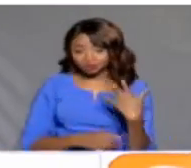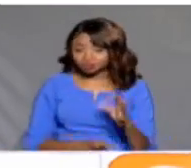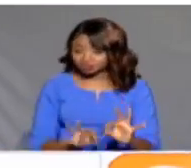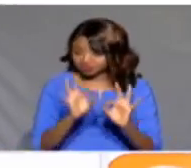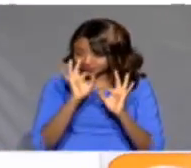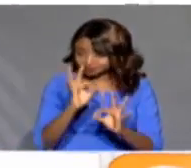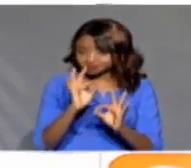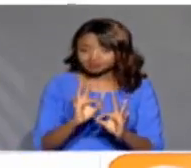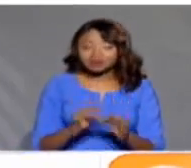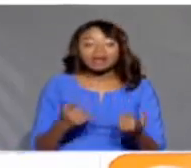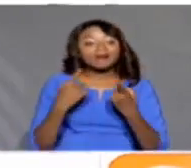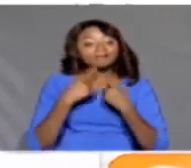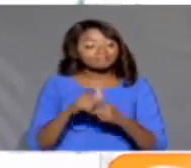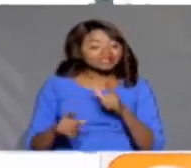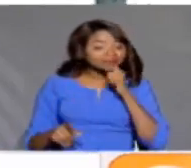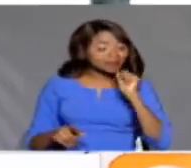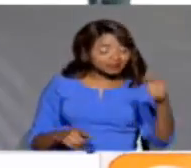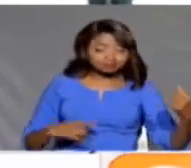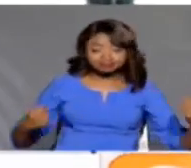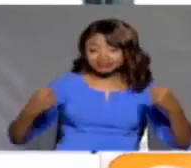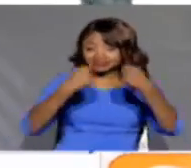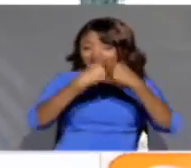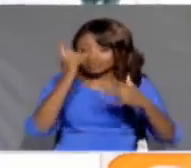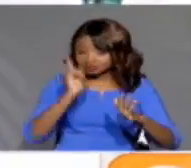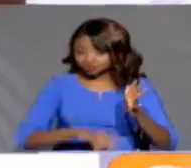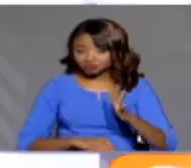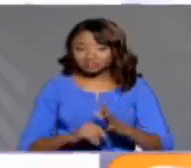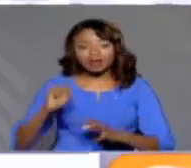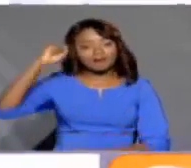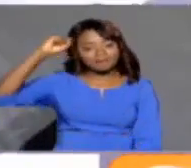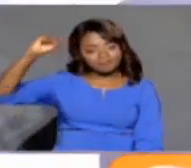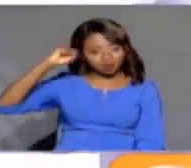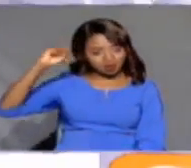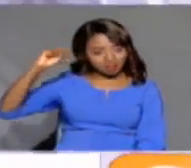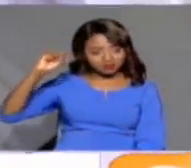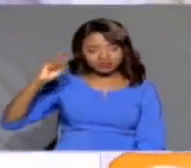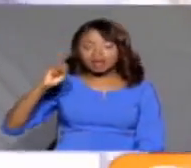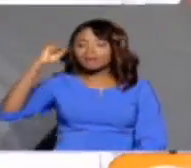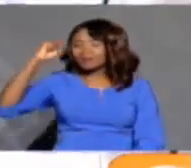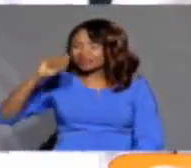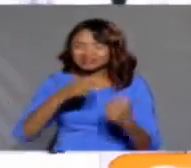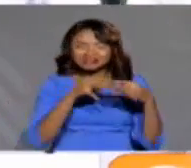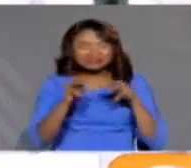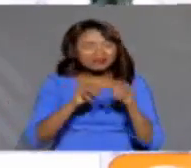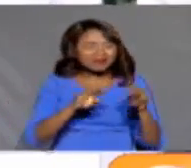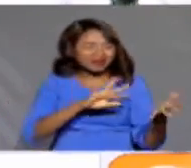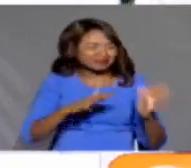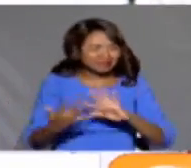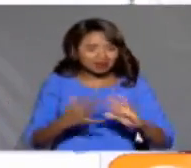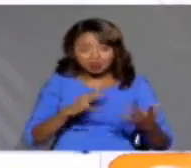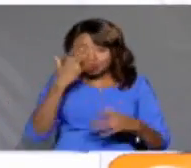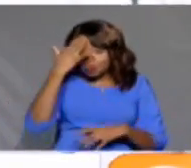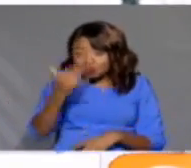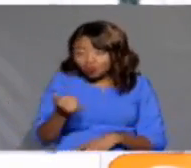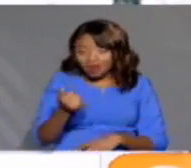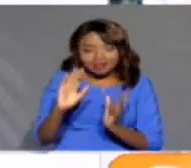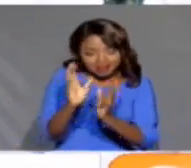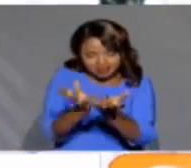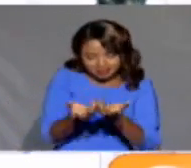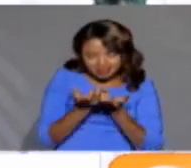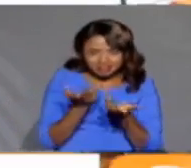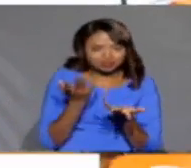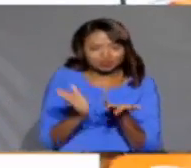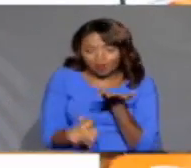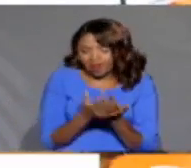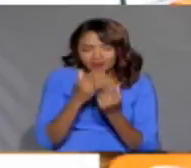he is running into in terms of challenges is politics, managing the politics. He needed a heavyweight to go with